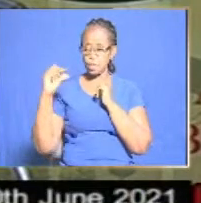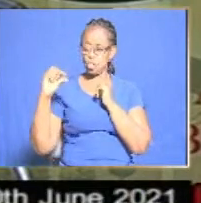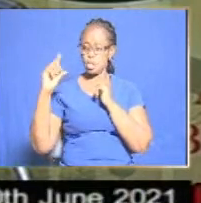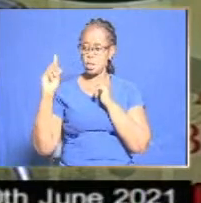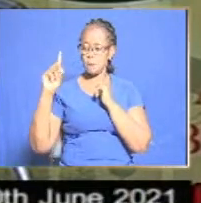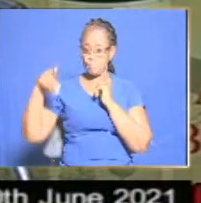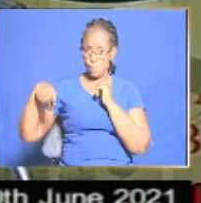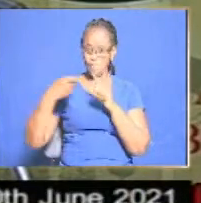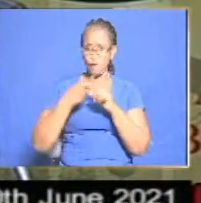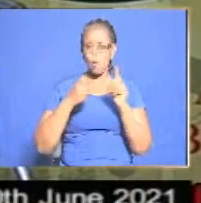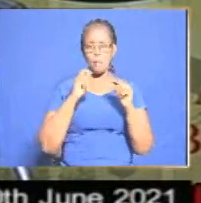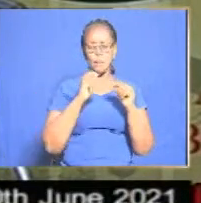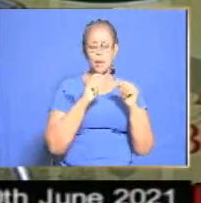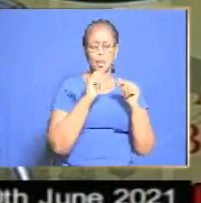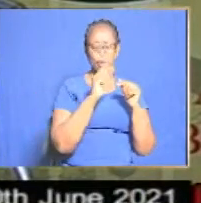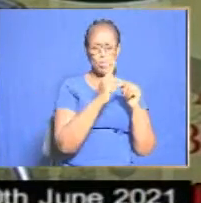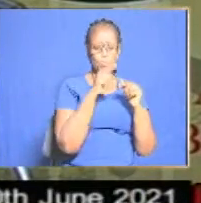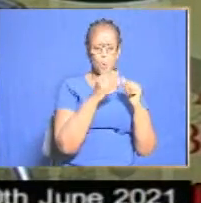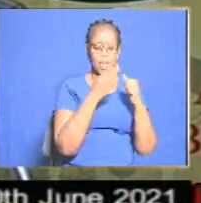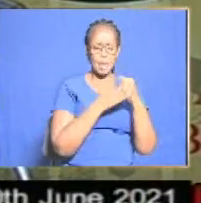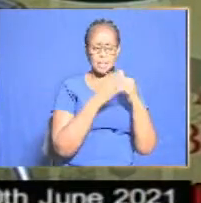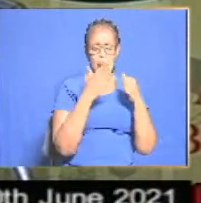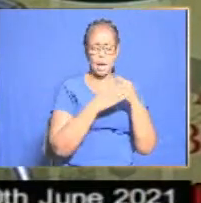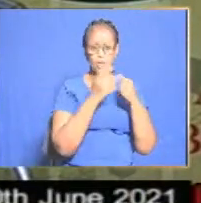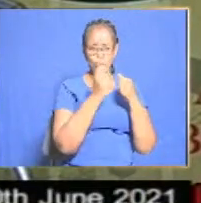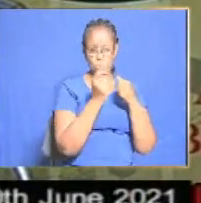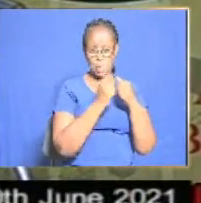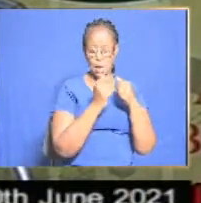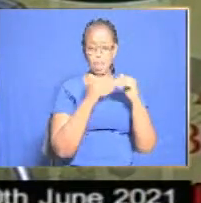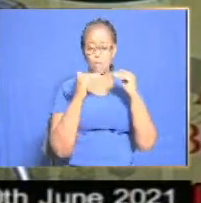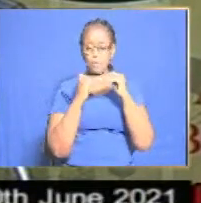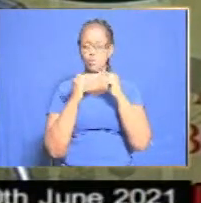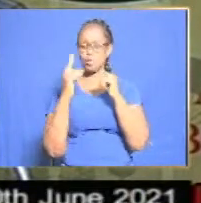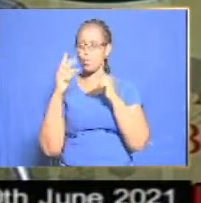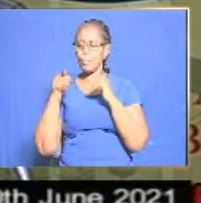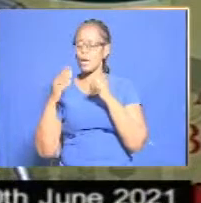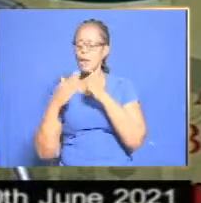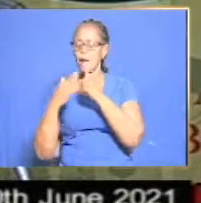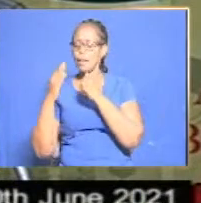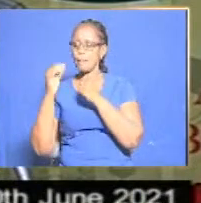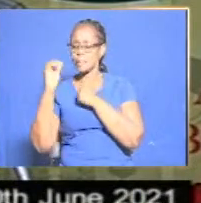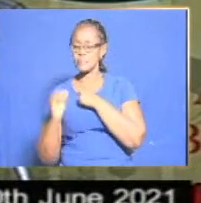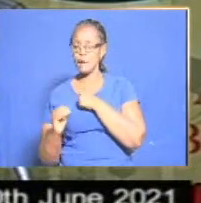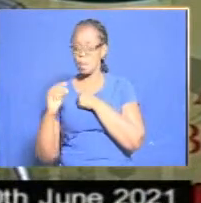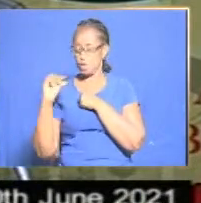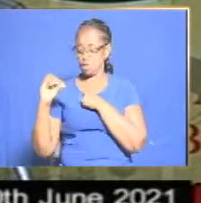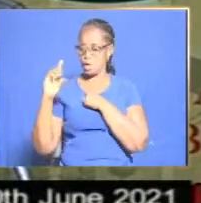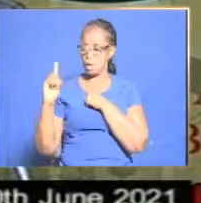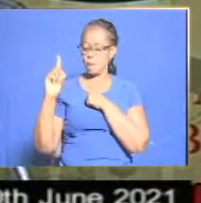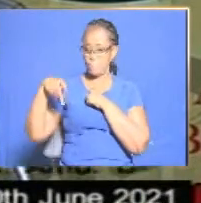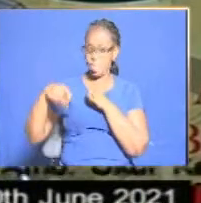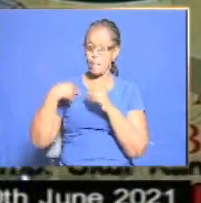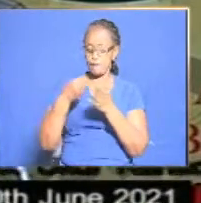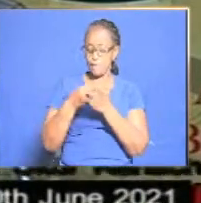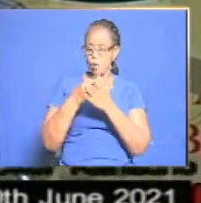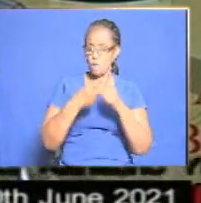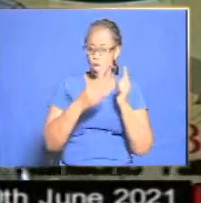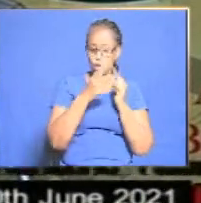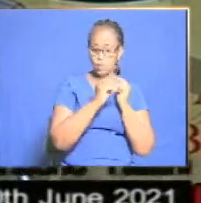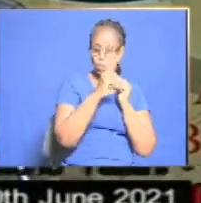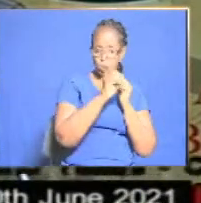shilling 2.89 trillion, equivalent to 25.8% of GDP in the financial 2020-21